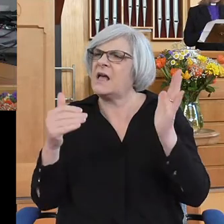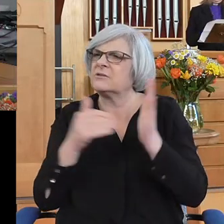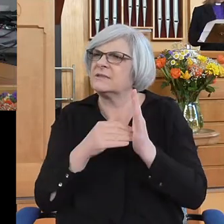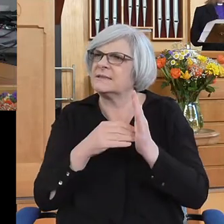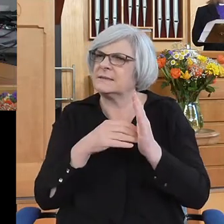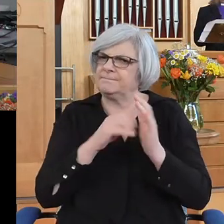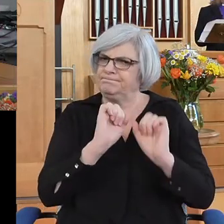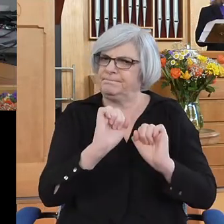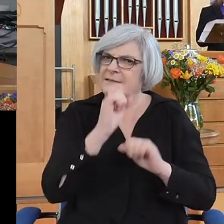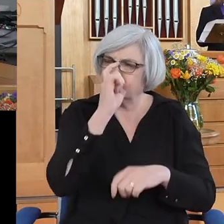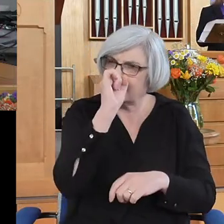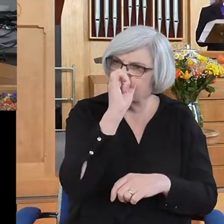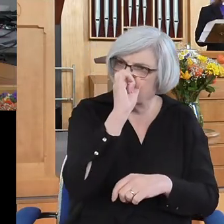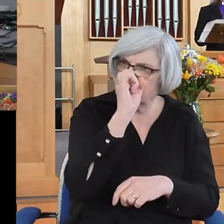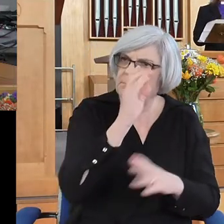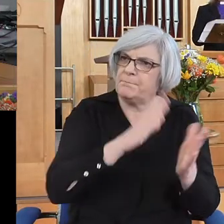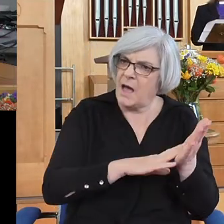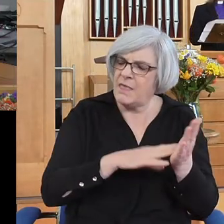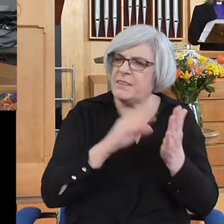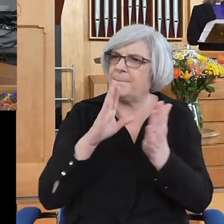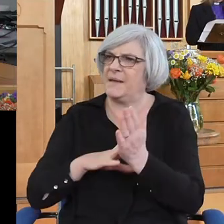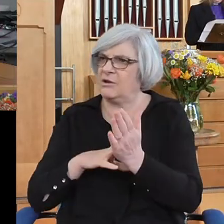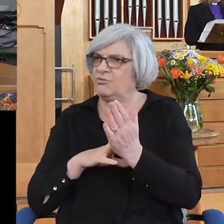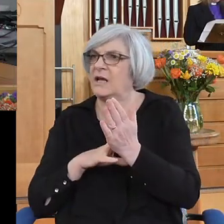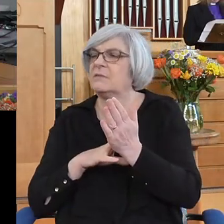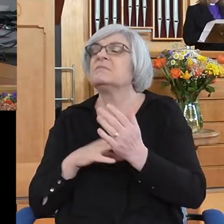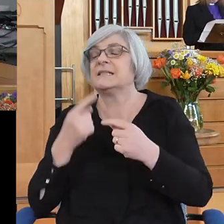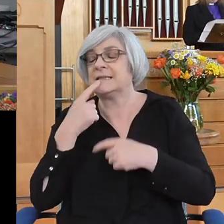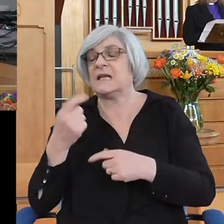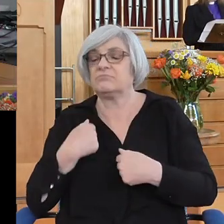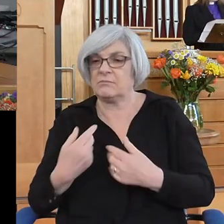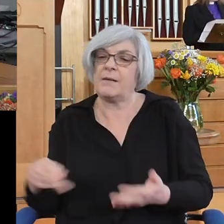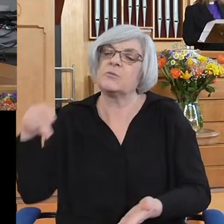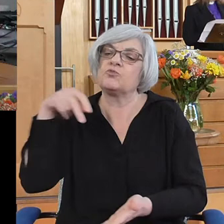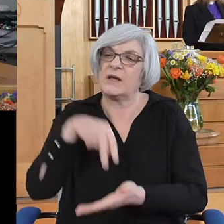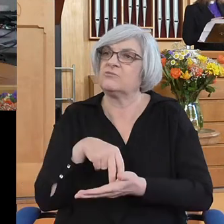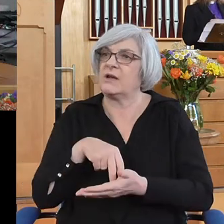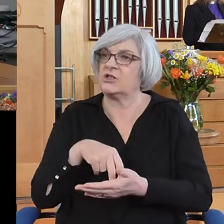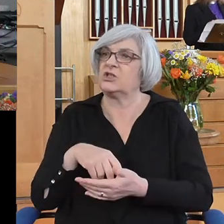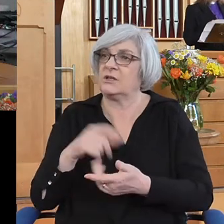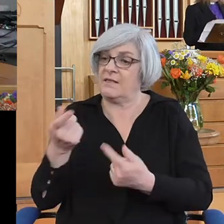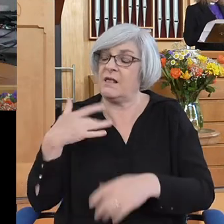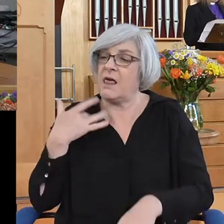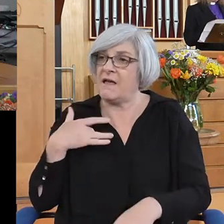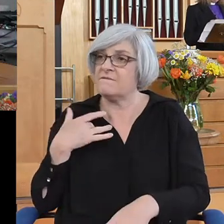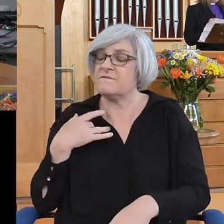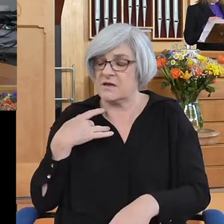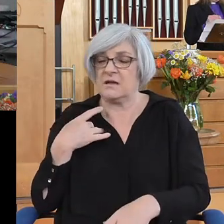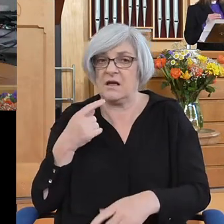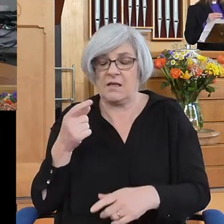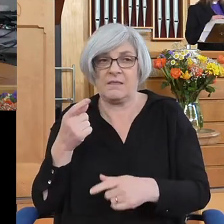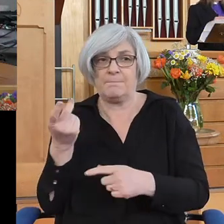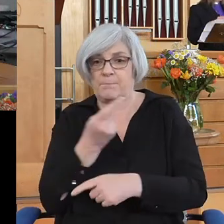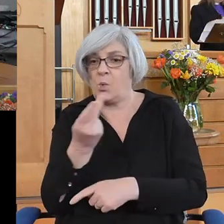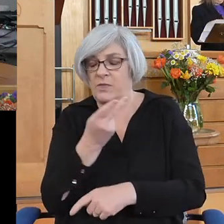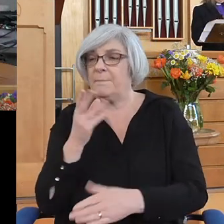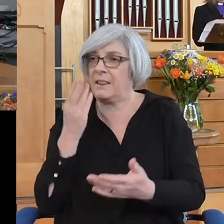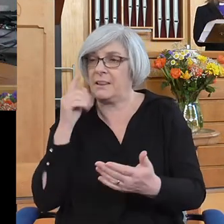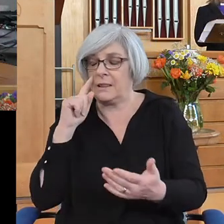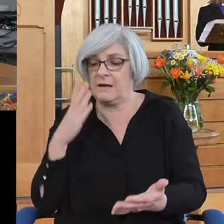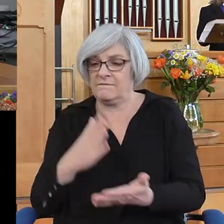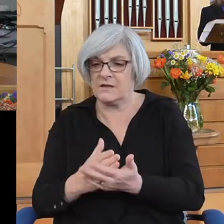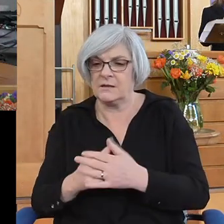sisters, Martha and Mary, that he is the resurrection and the life, and they believe him. And then we pick